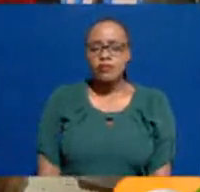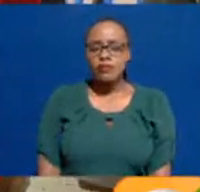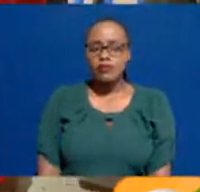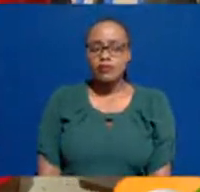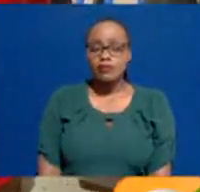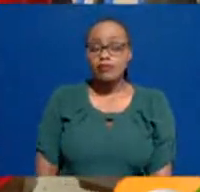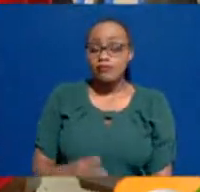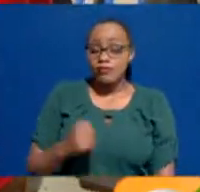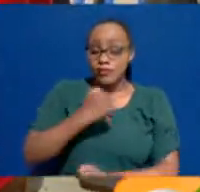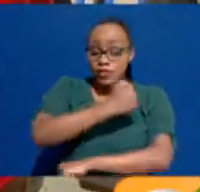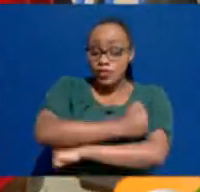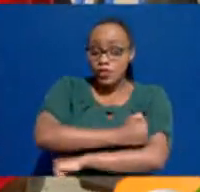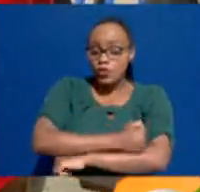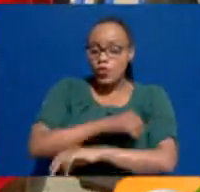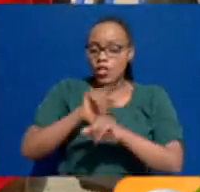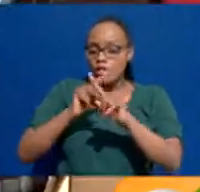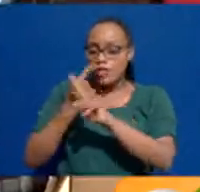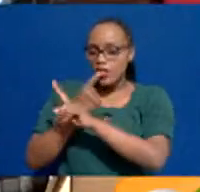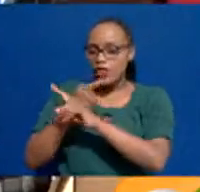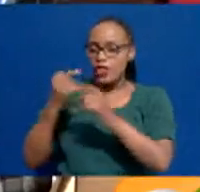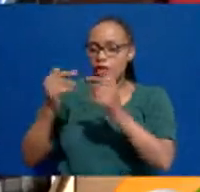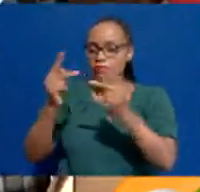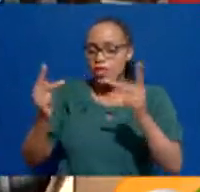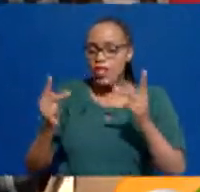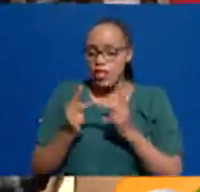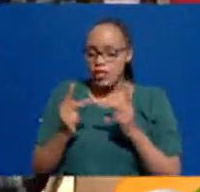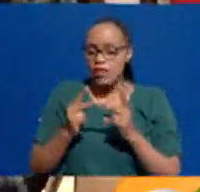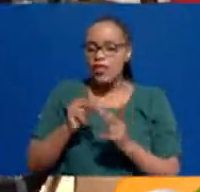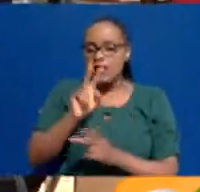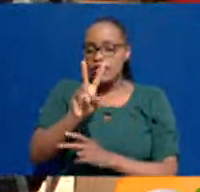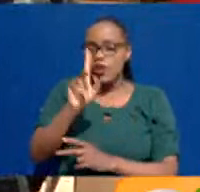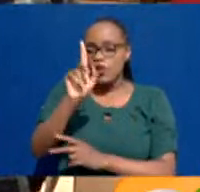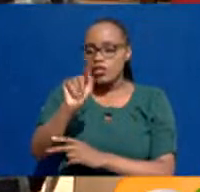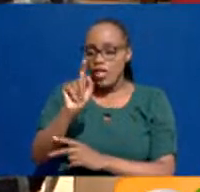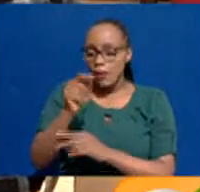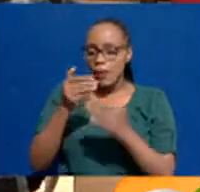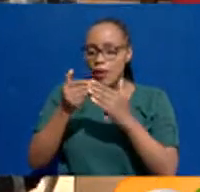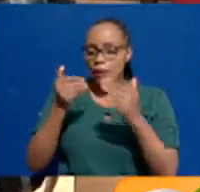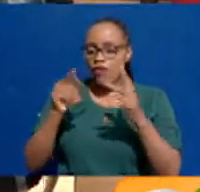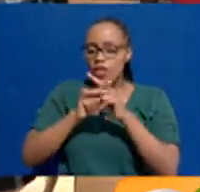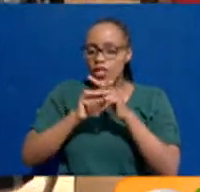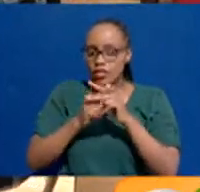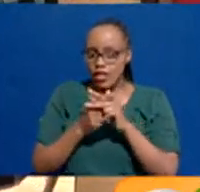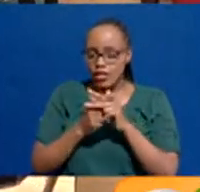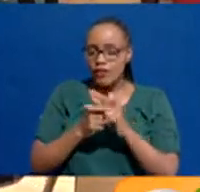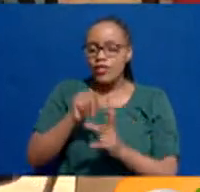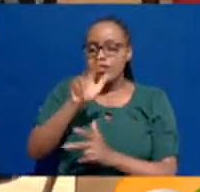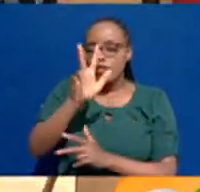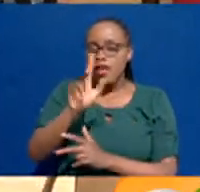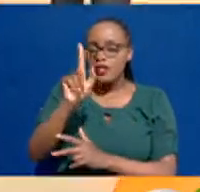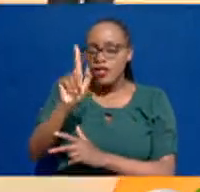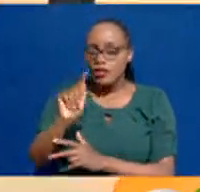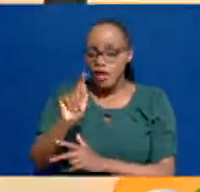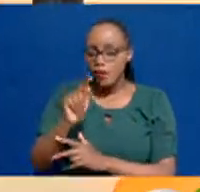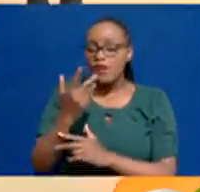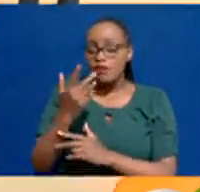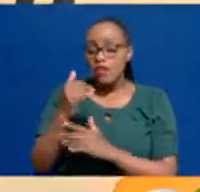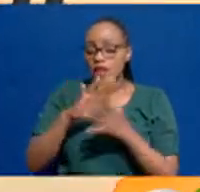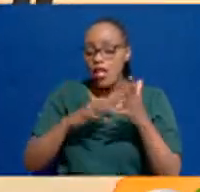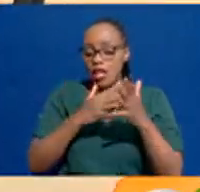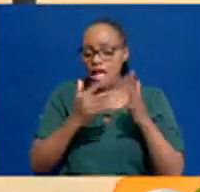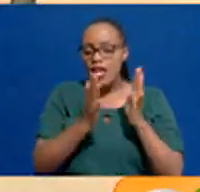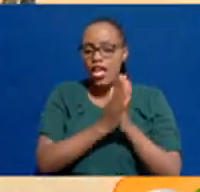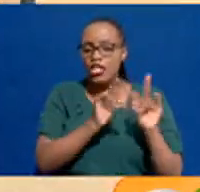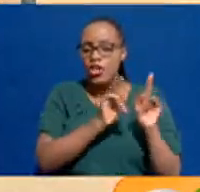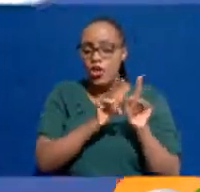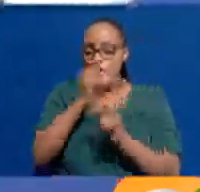With schools countrywide currently on term 2 break ahead of the commencement of term 3 education calendar end